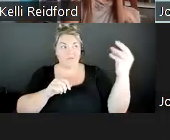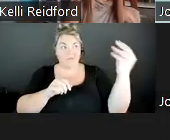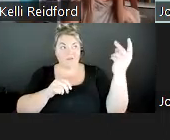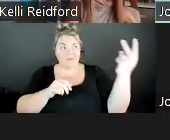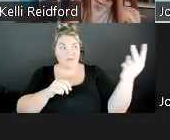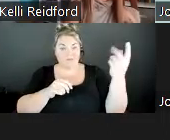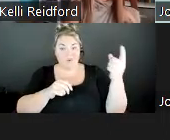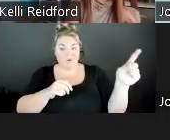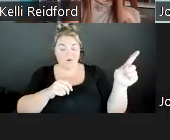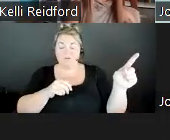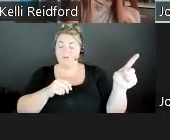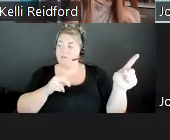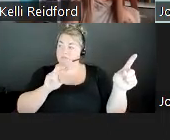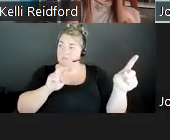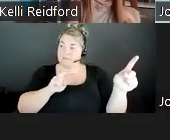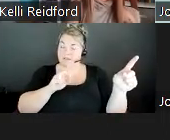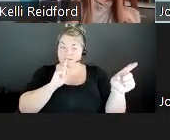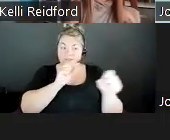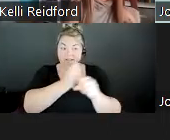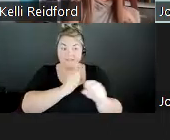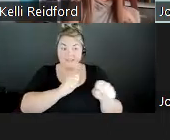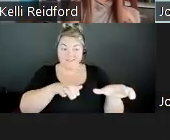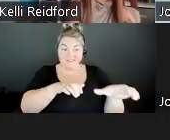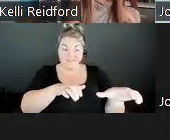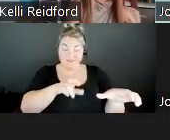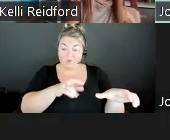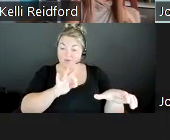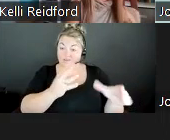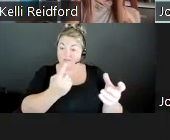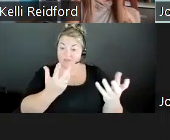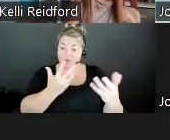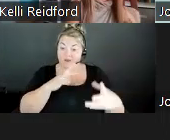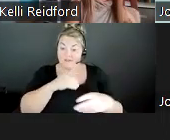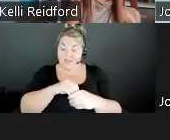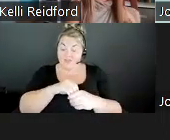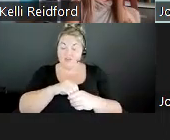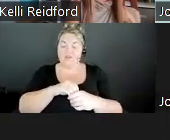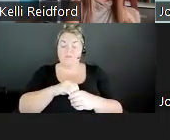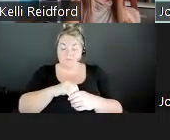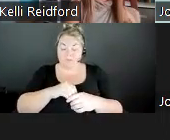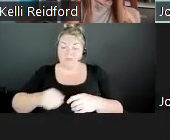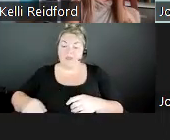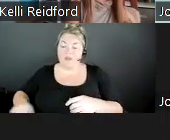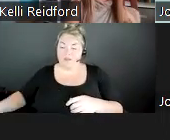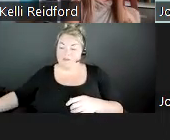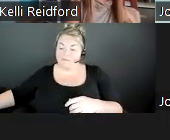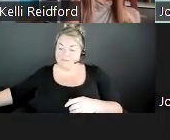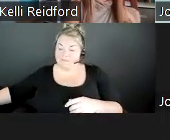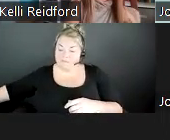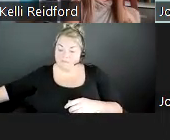going on, assess whether it's a safe activity, if it's something they want to engage in. Is